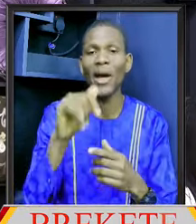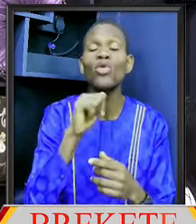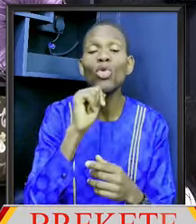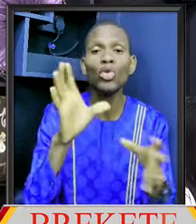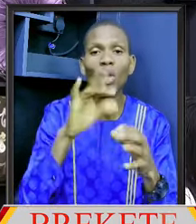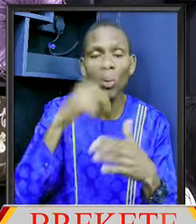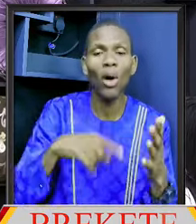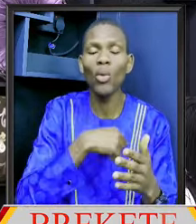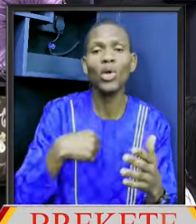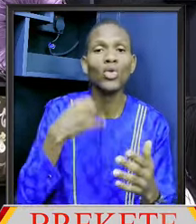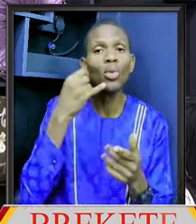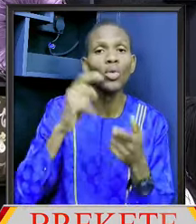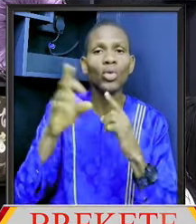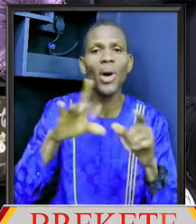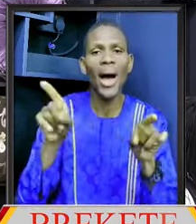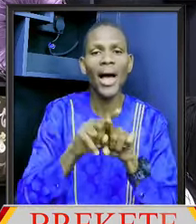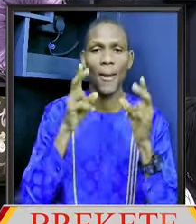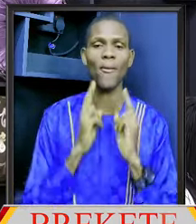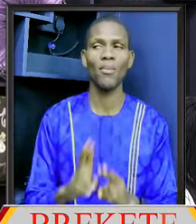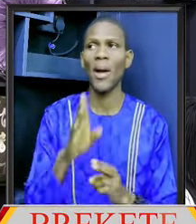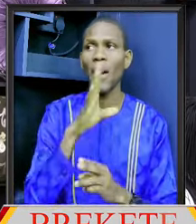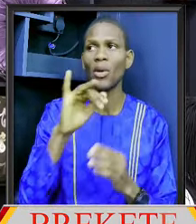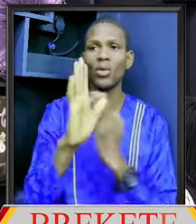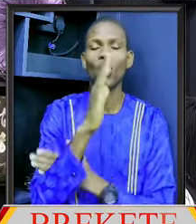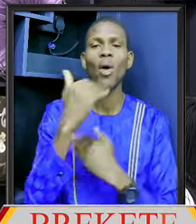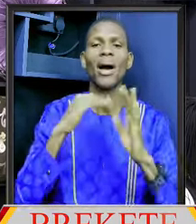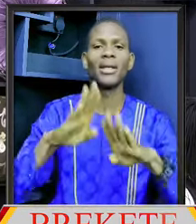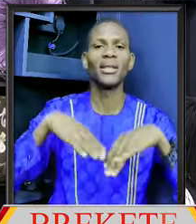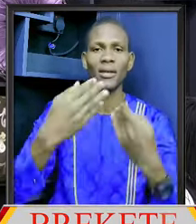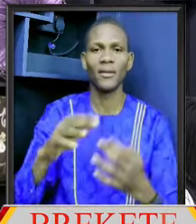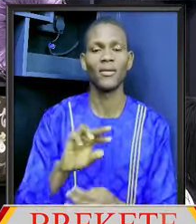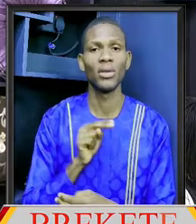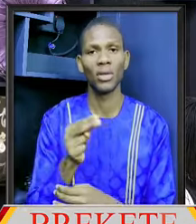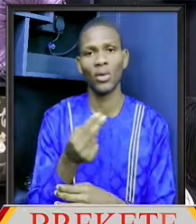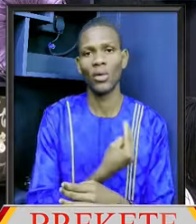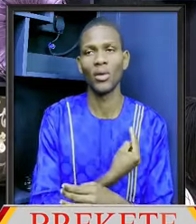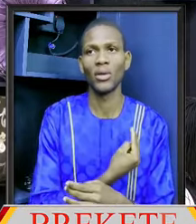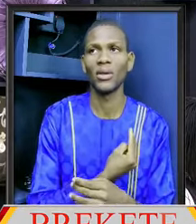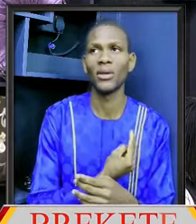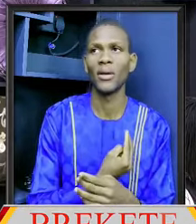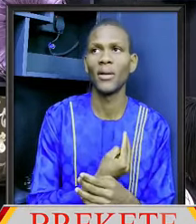to do as human beings. And he has given us.